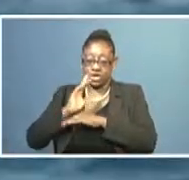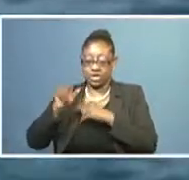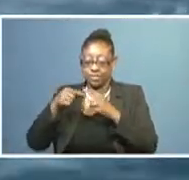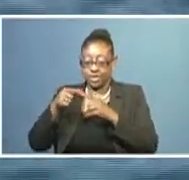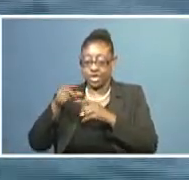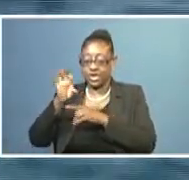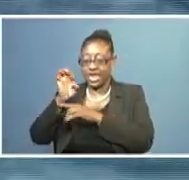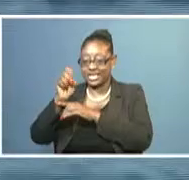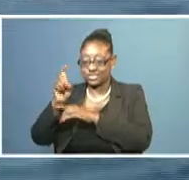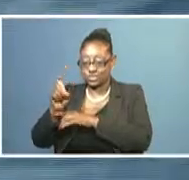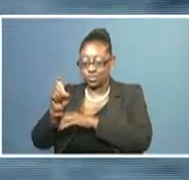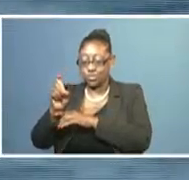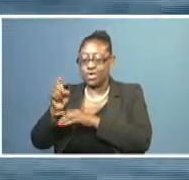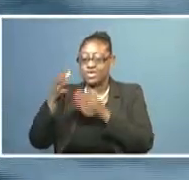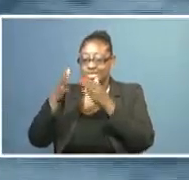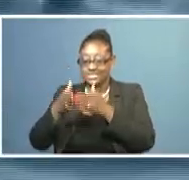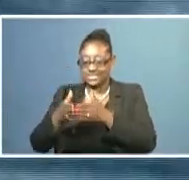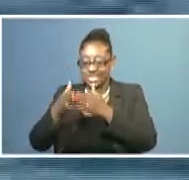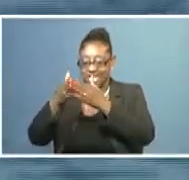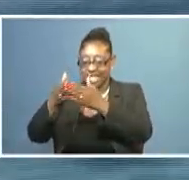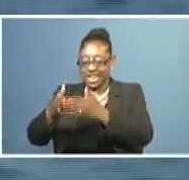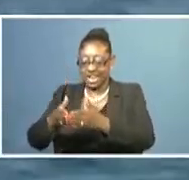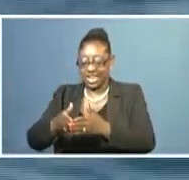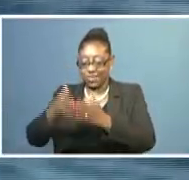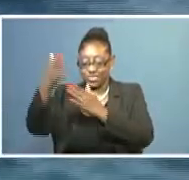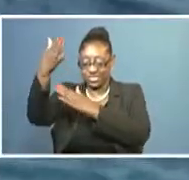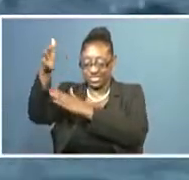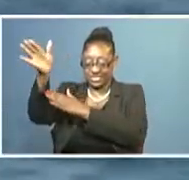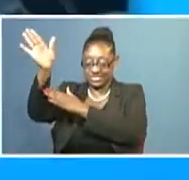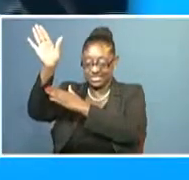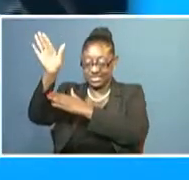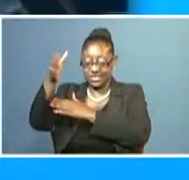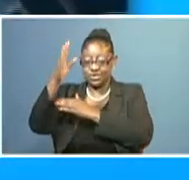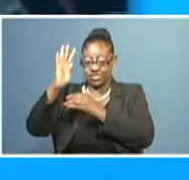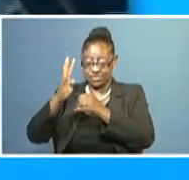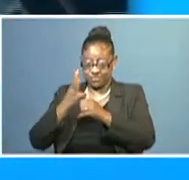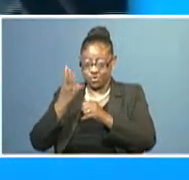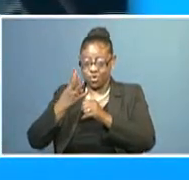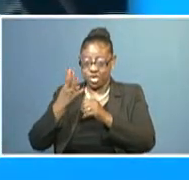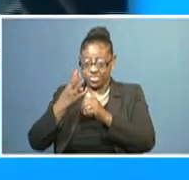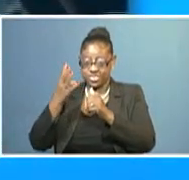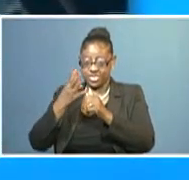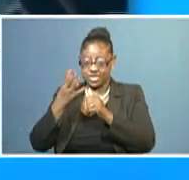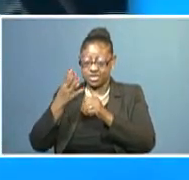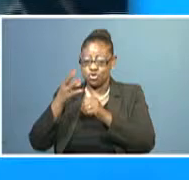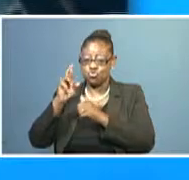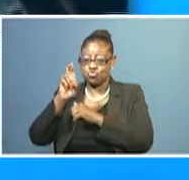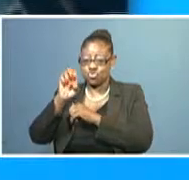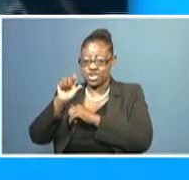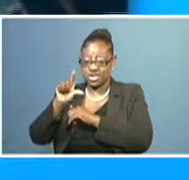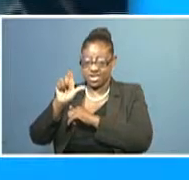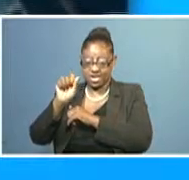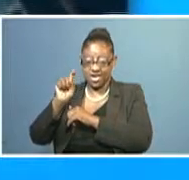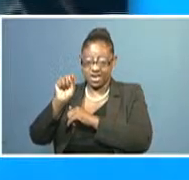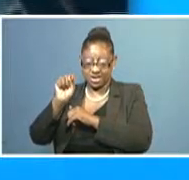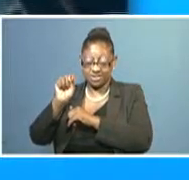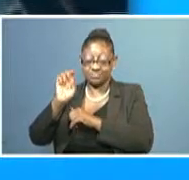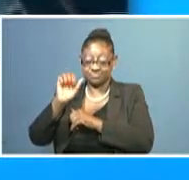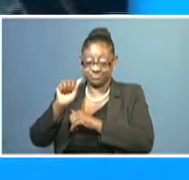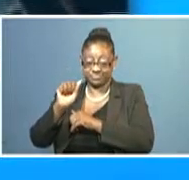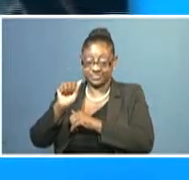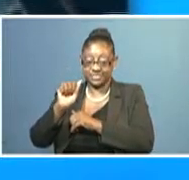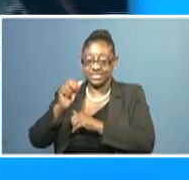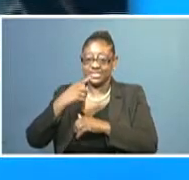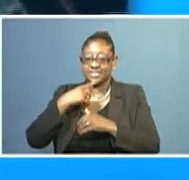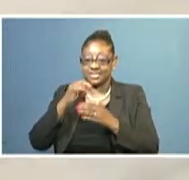Exuma Sailing Club letting up the sails with their 4th junior mini regatta this weekend in Elizabeth Harbor. We're